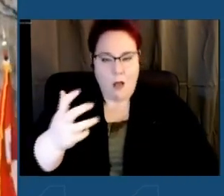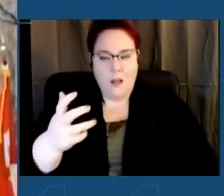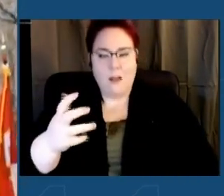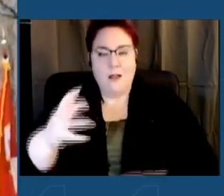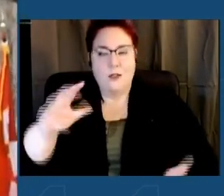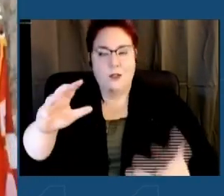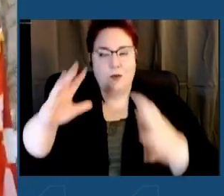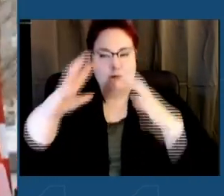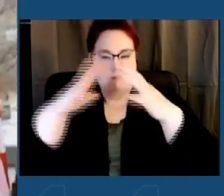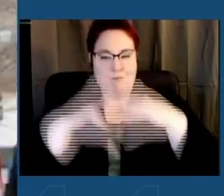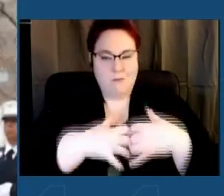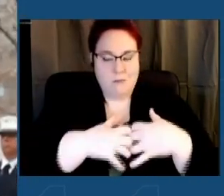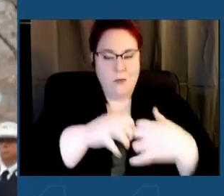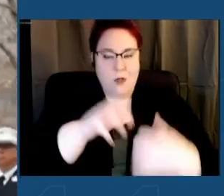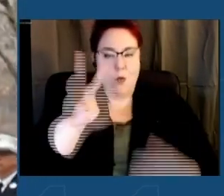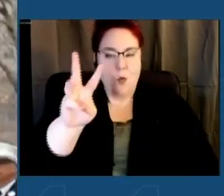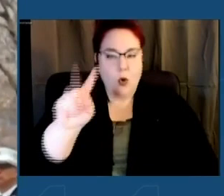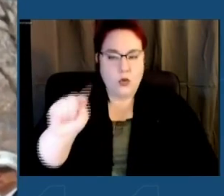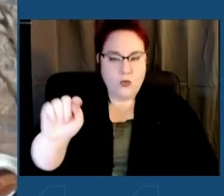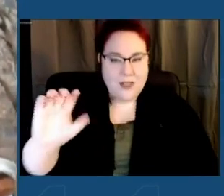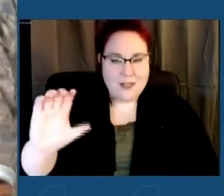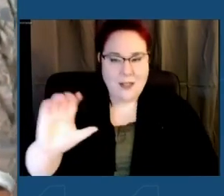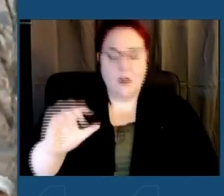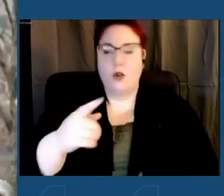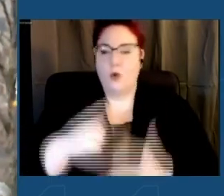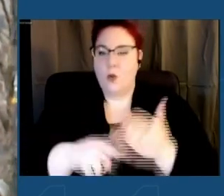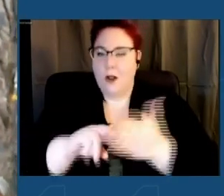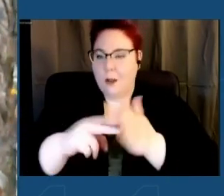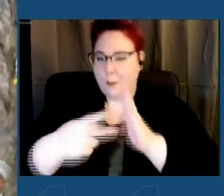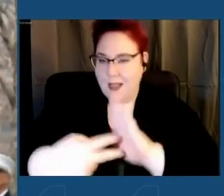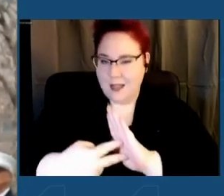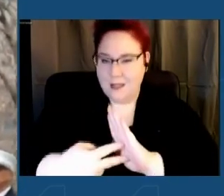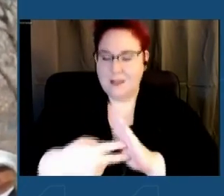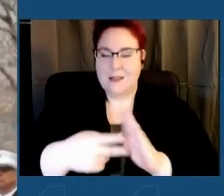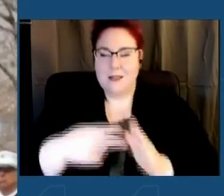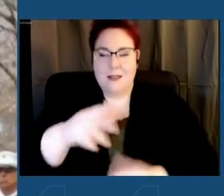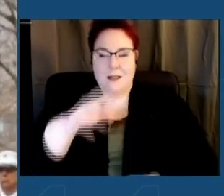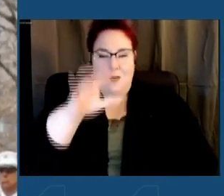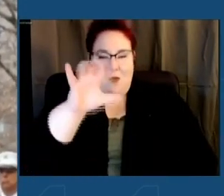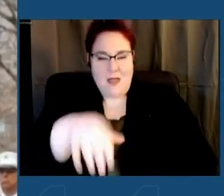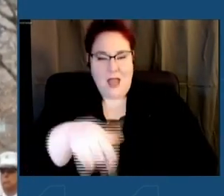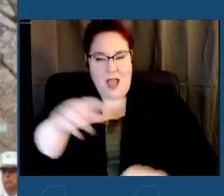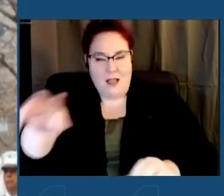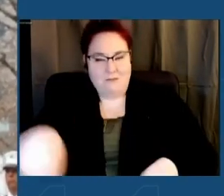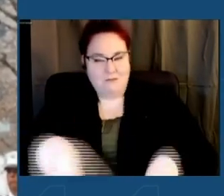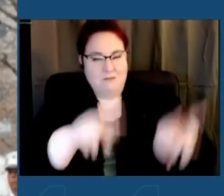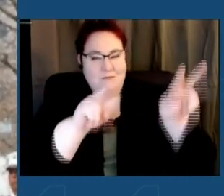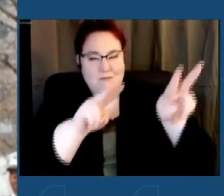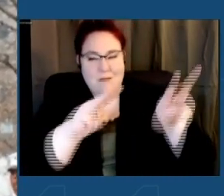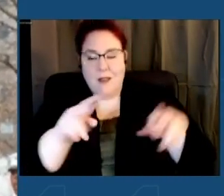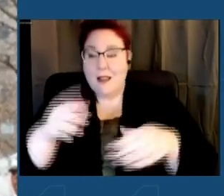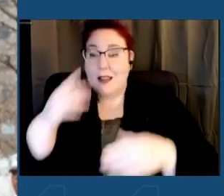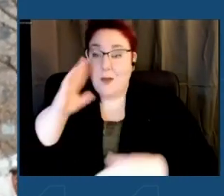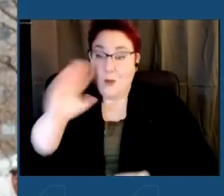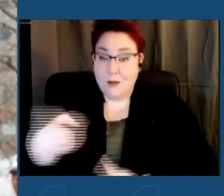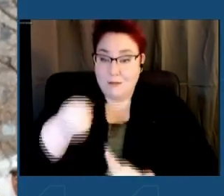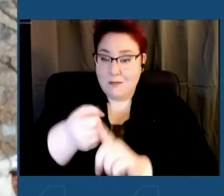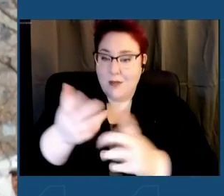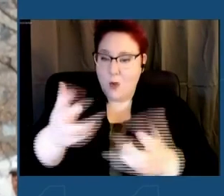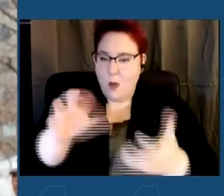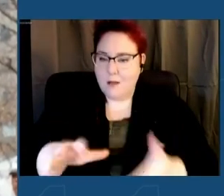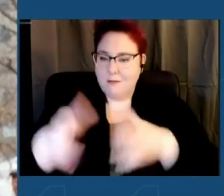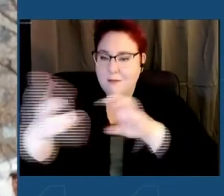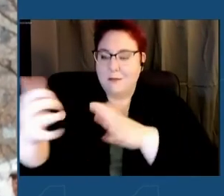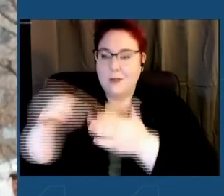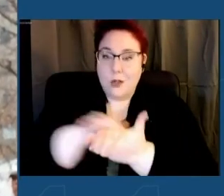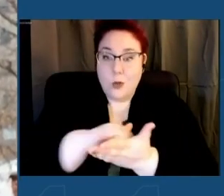after what the World Trade Center represented. They were after the city of New York and the state of New York. They were